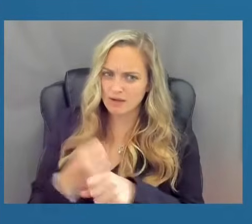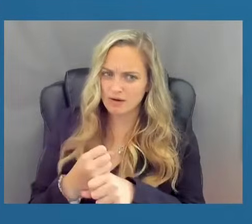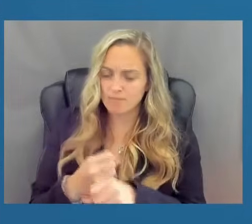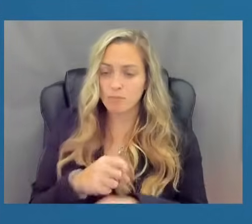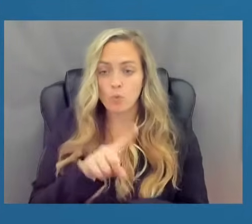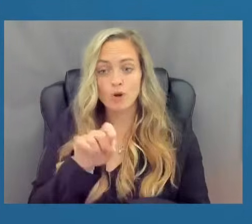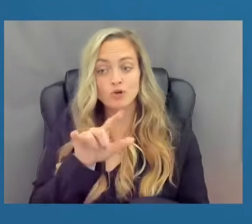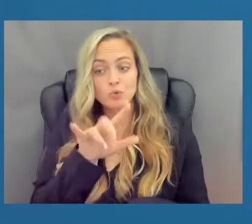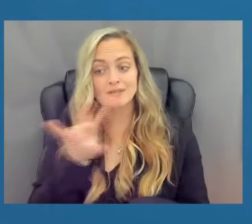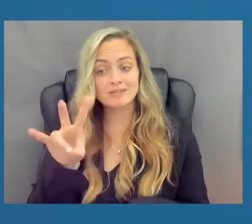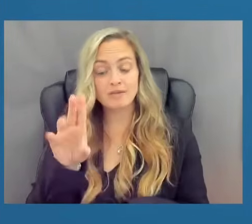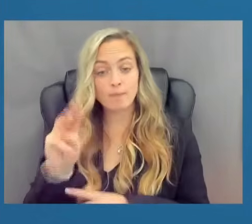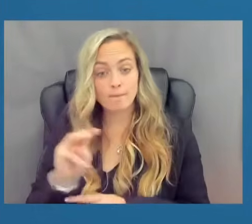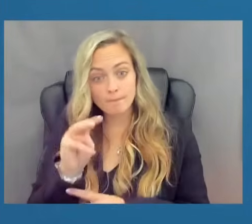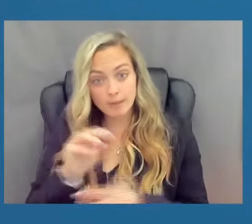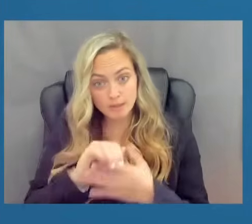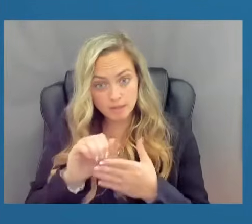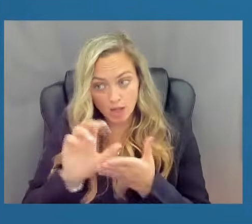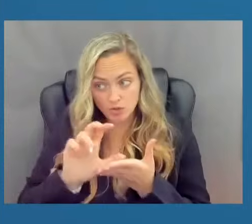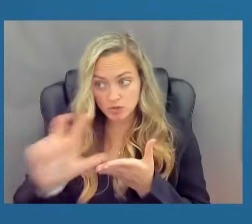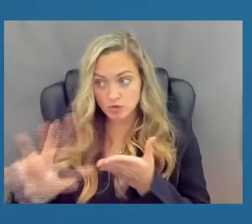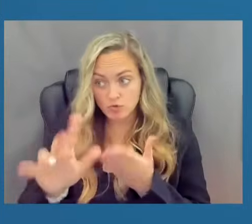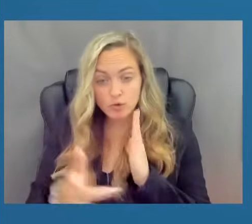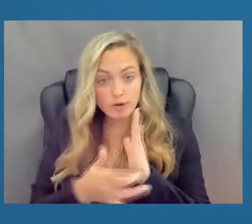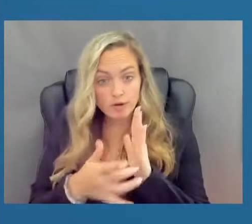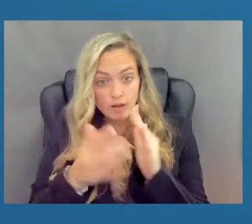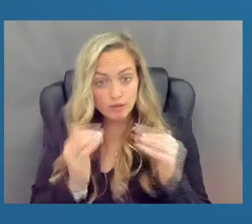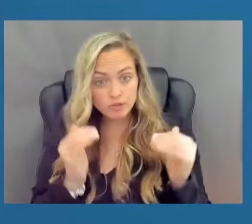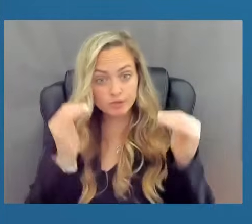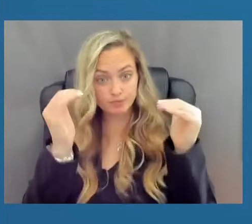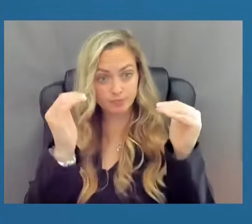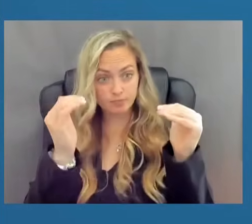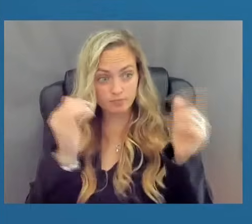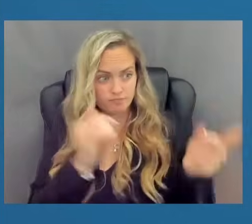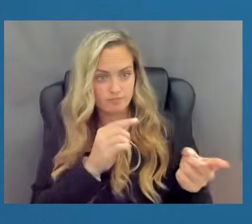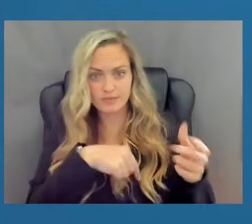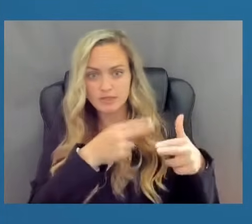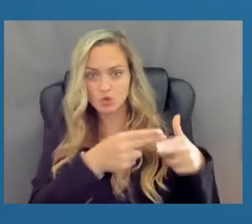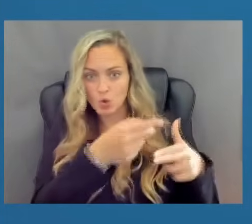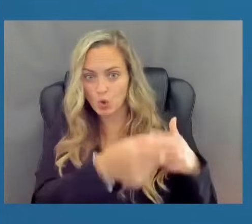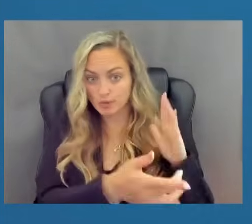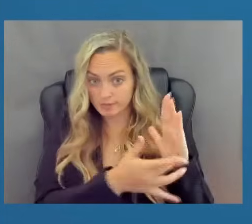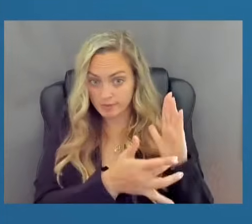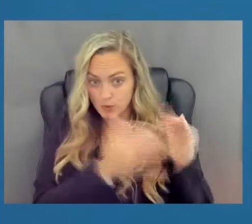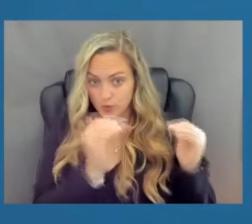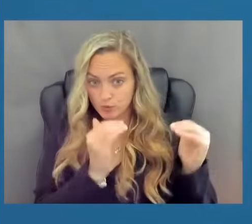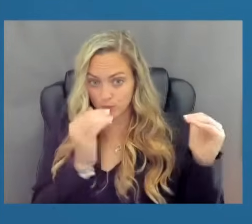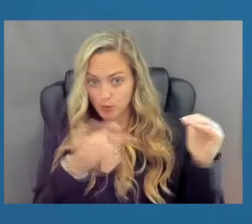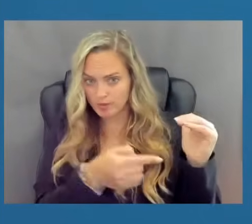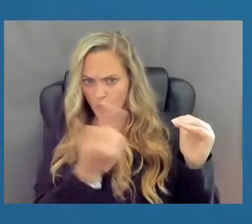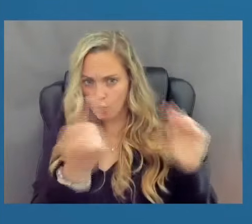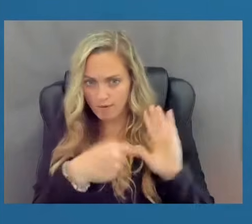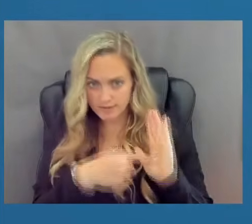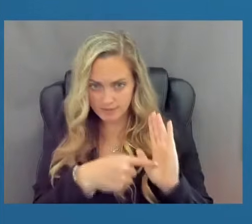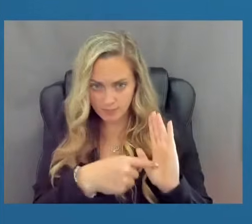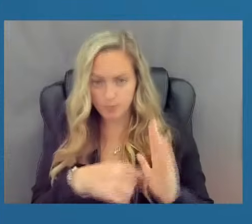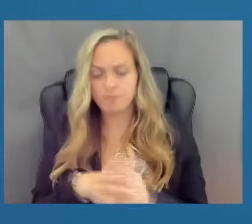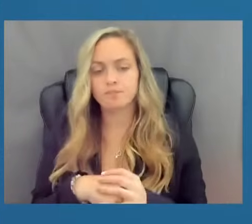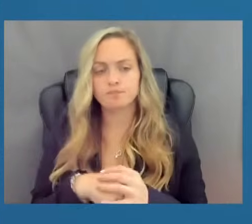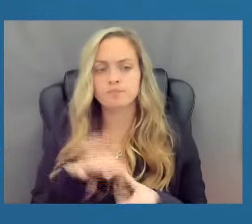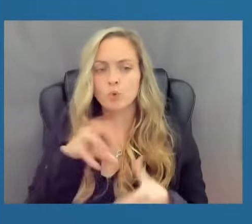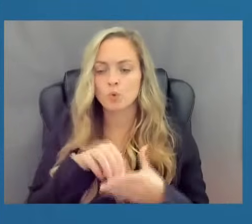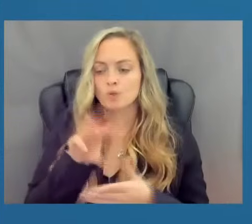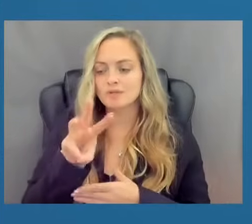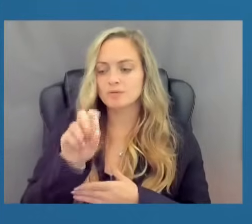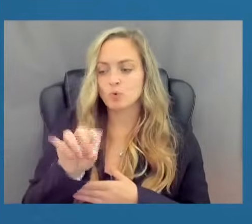million for technology upgrades. This is called a technology upgrade, one of many examples. And that includes